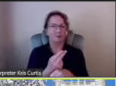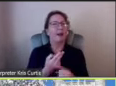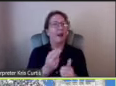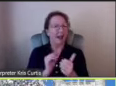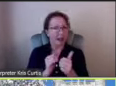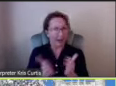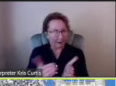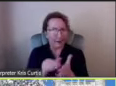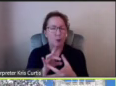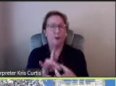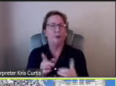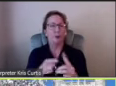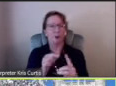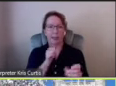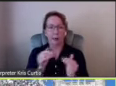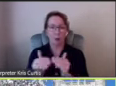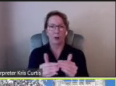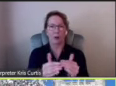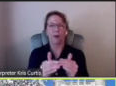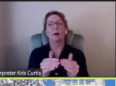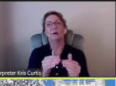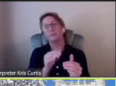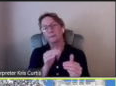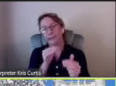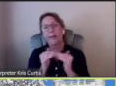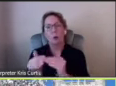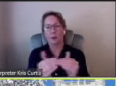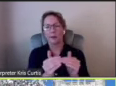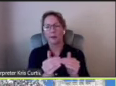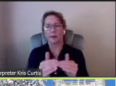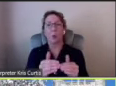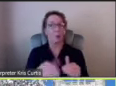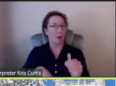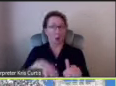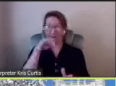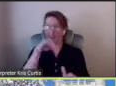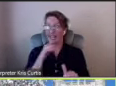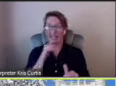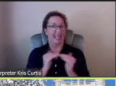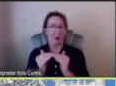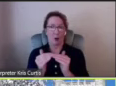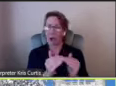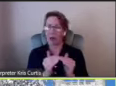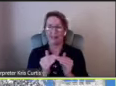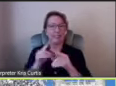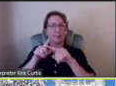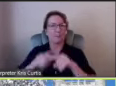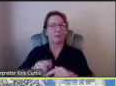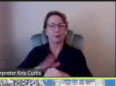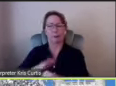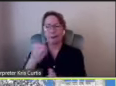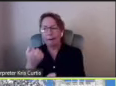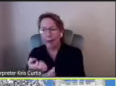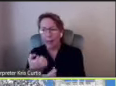that through fine scale data, we're finding inequality by income and race much higher than what was